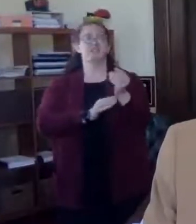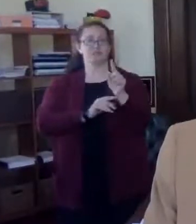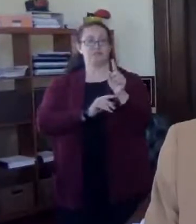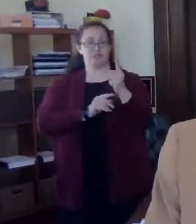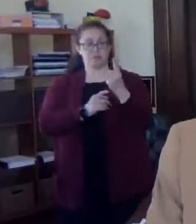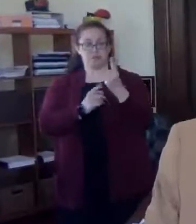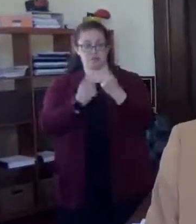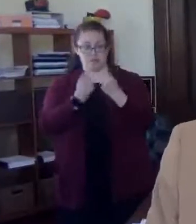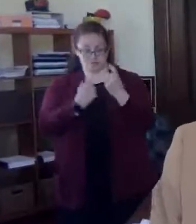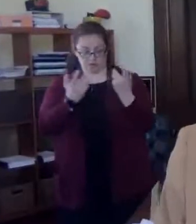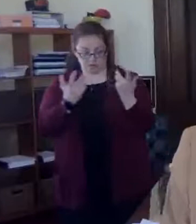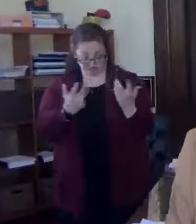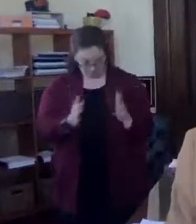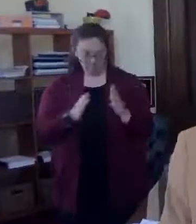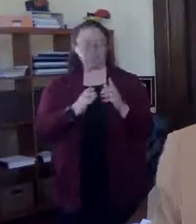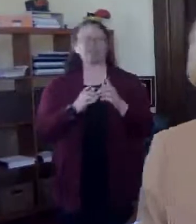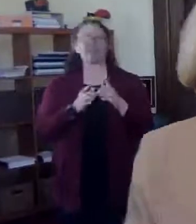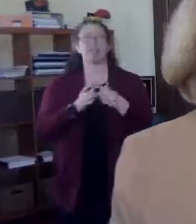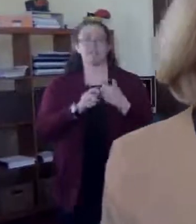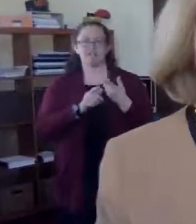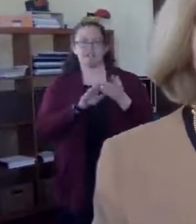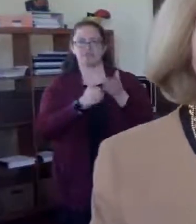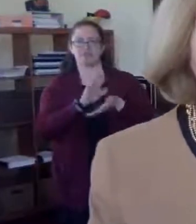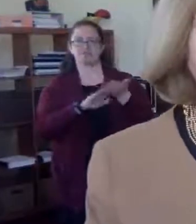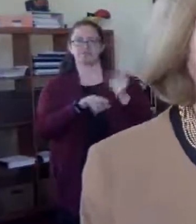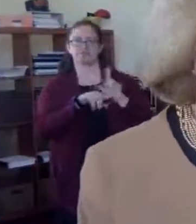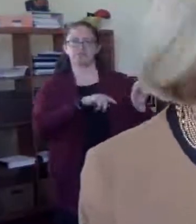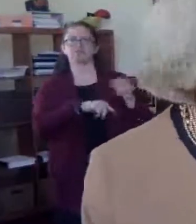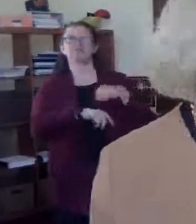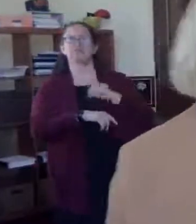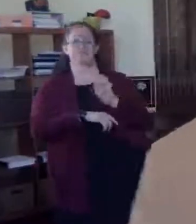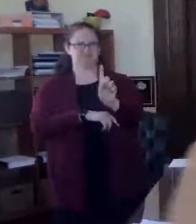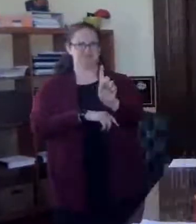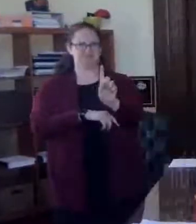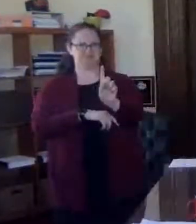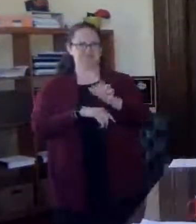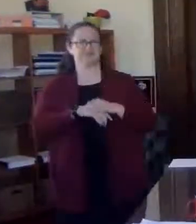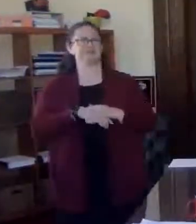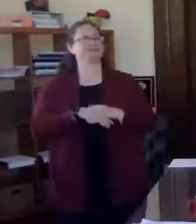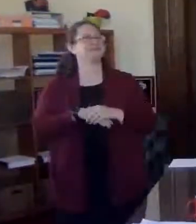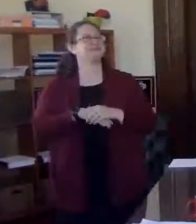got to scoot, and I'm going to be back. Hang on 1 minute. We'll have Dr. Eccles.